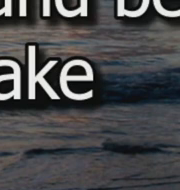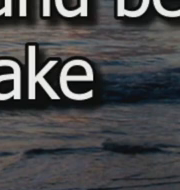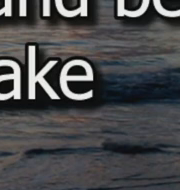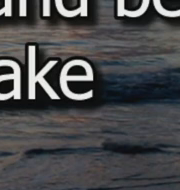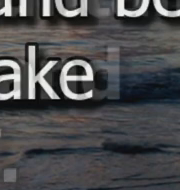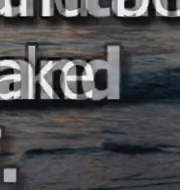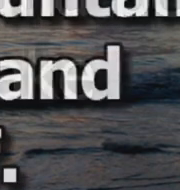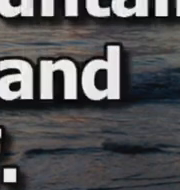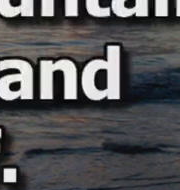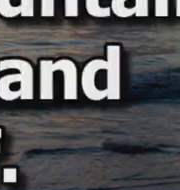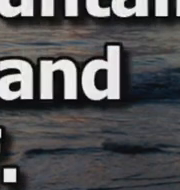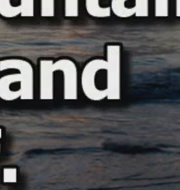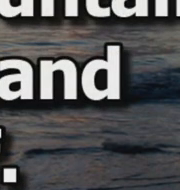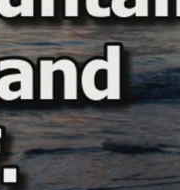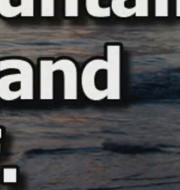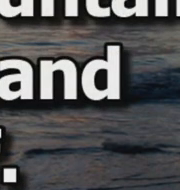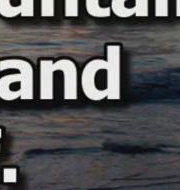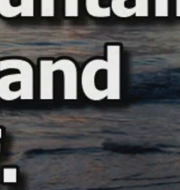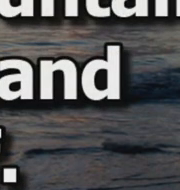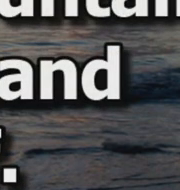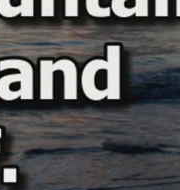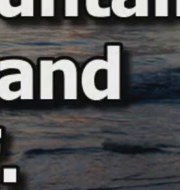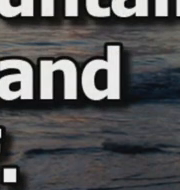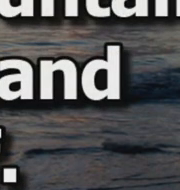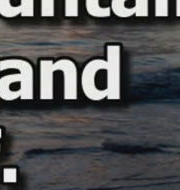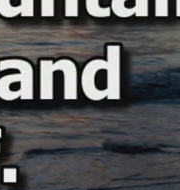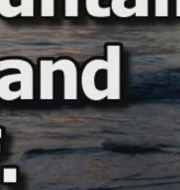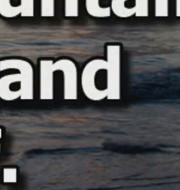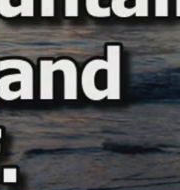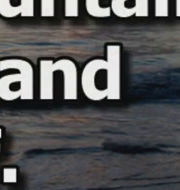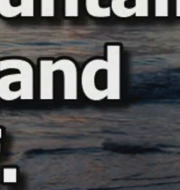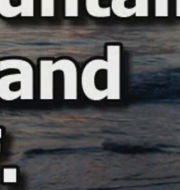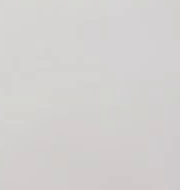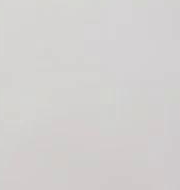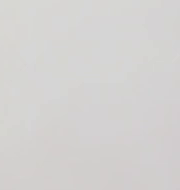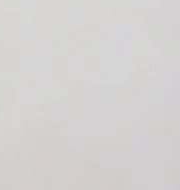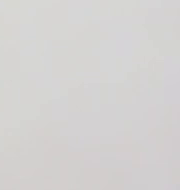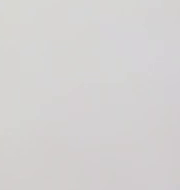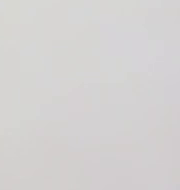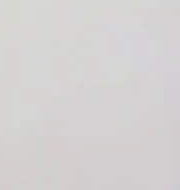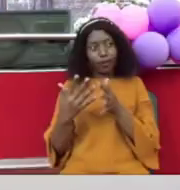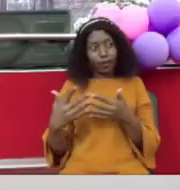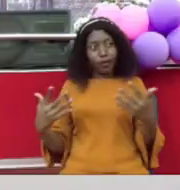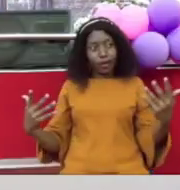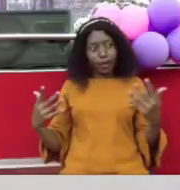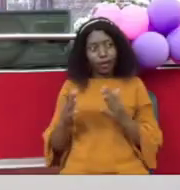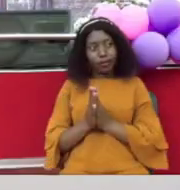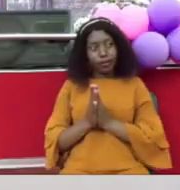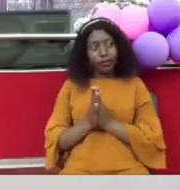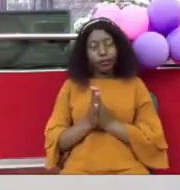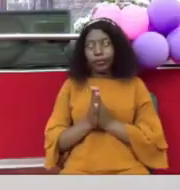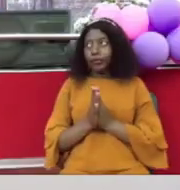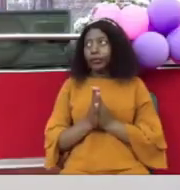at a new sharp threshing sledge. Ya kwamba ukiwa mkali